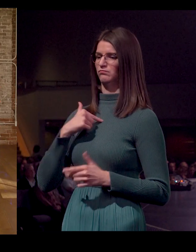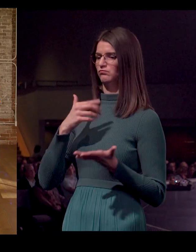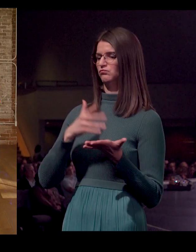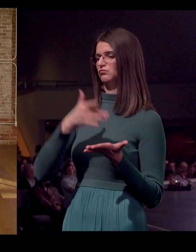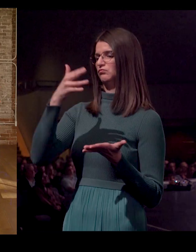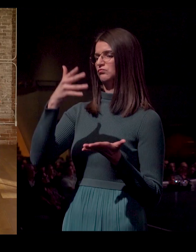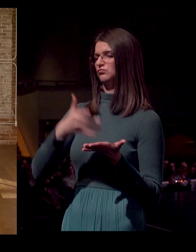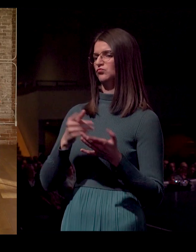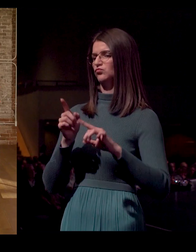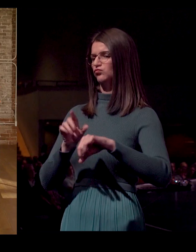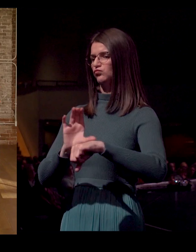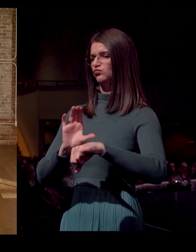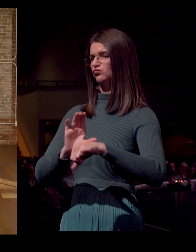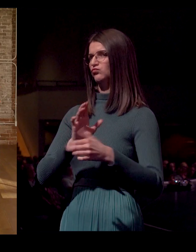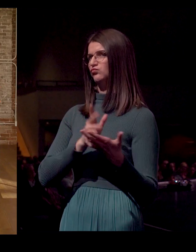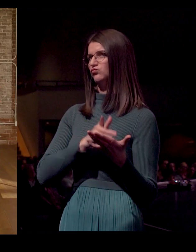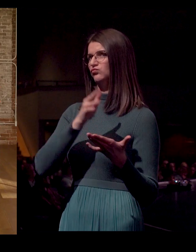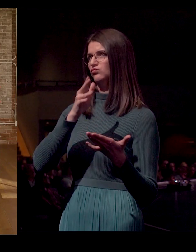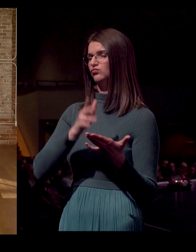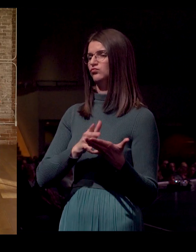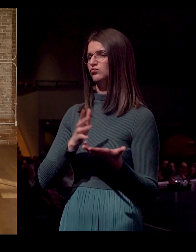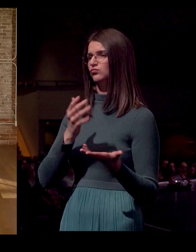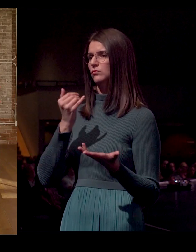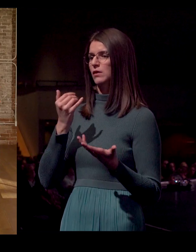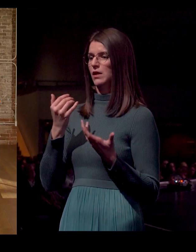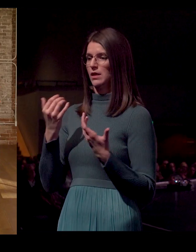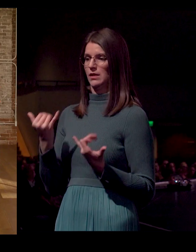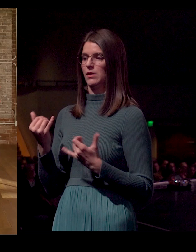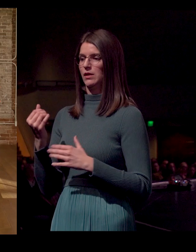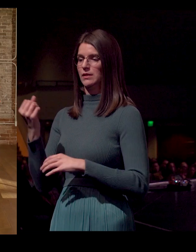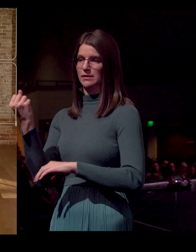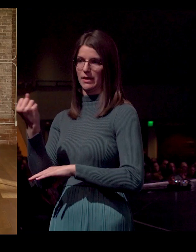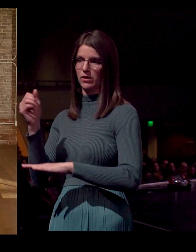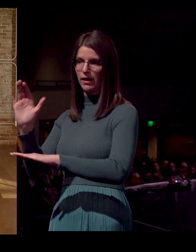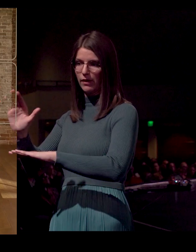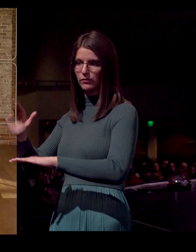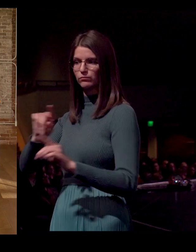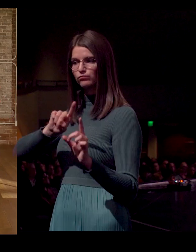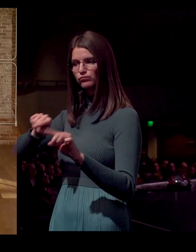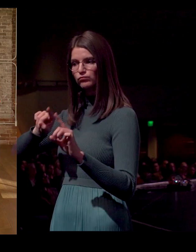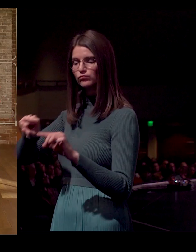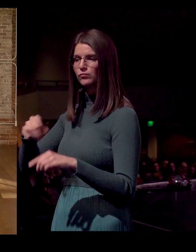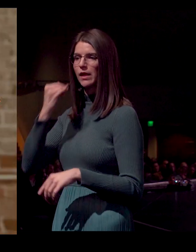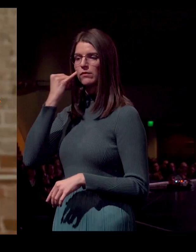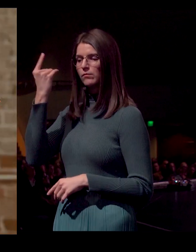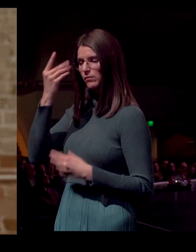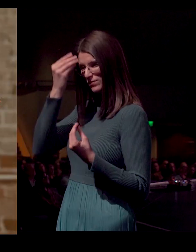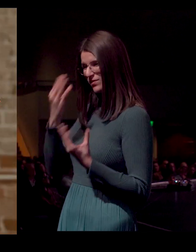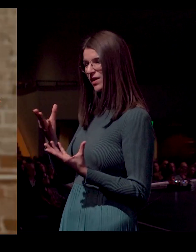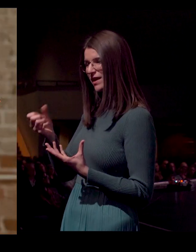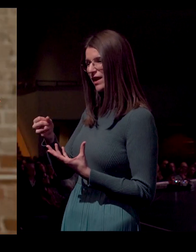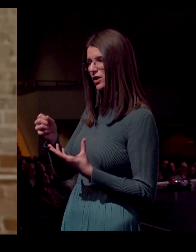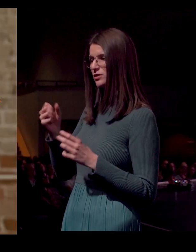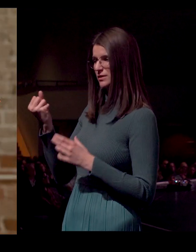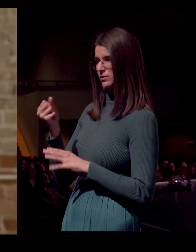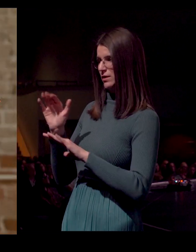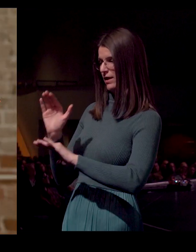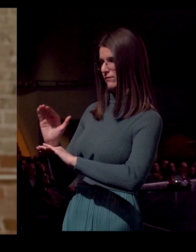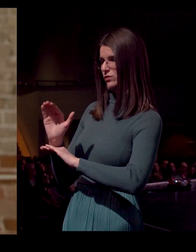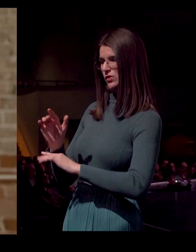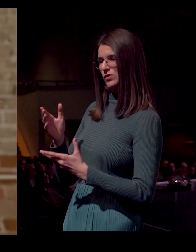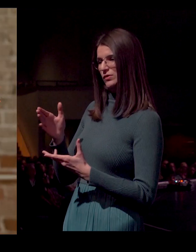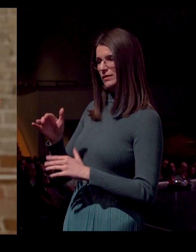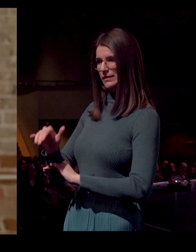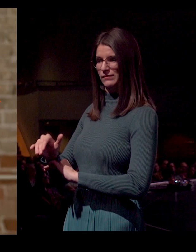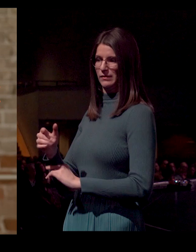Saturday afternoons, and if someone would have told me, like, oh, you're gonna take your Saturday afternoon / evening and attend church, I think it would have been like,